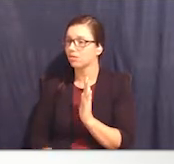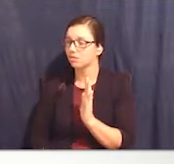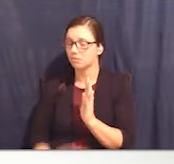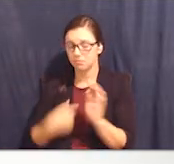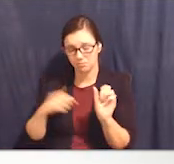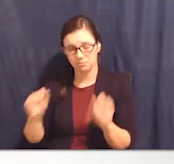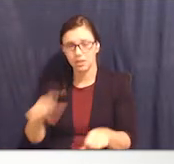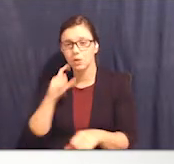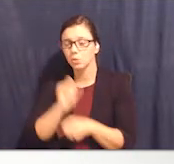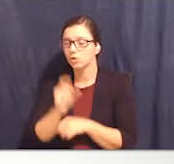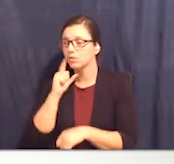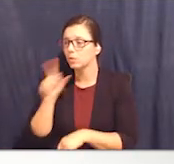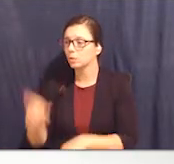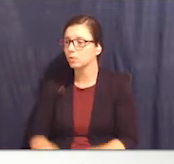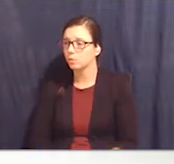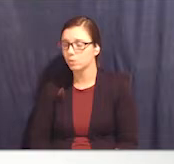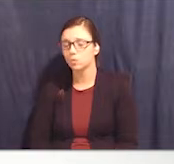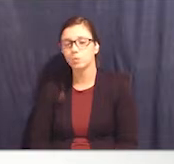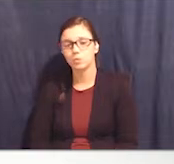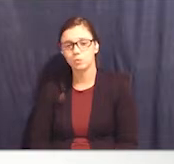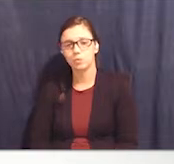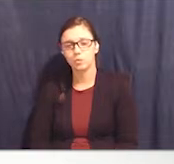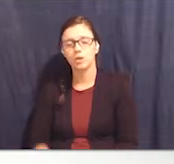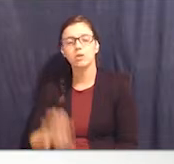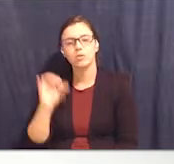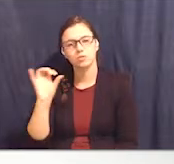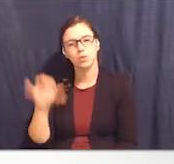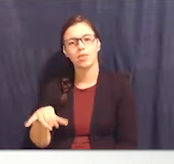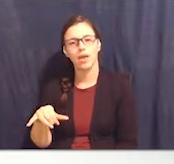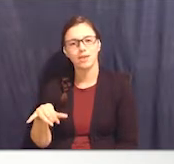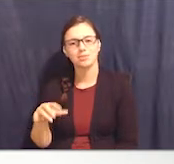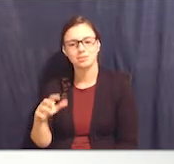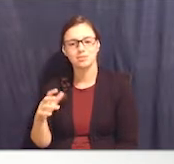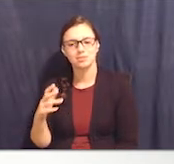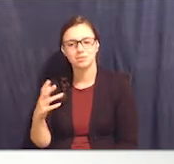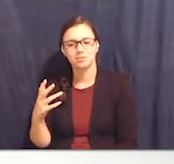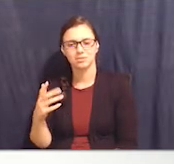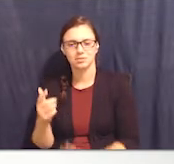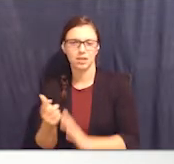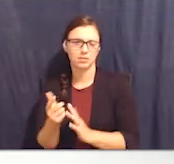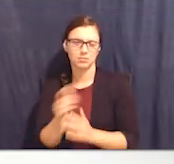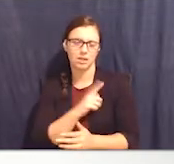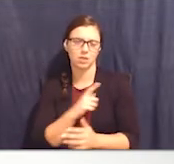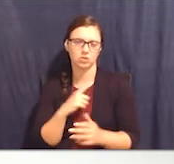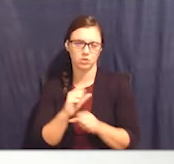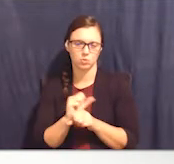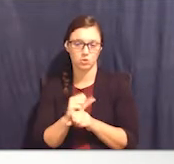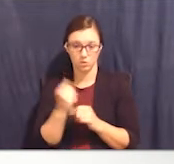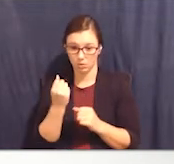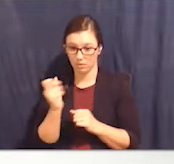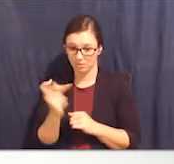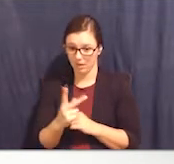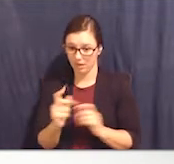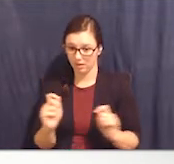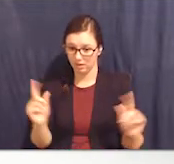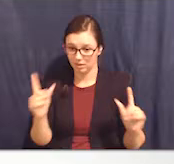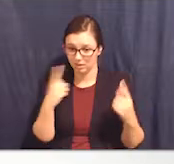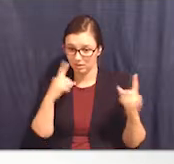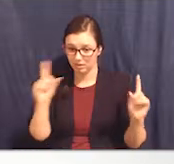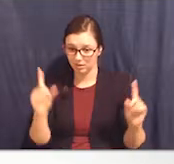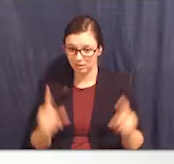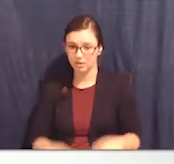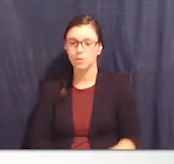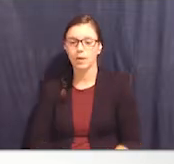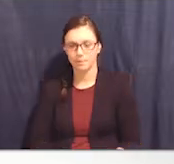college? Not just what's in it for the person with a disability, but what's in it for that organization to be able to do these